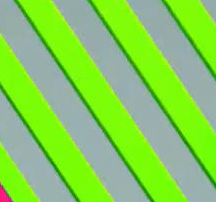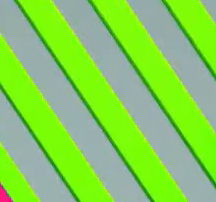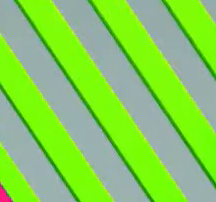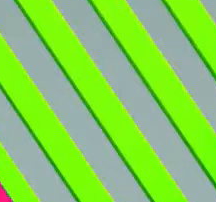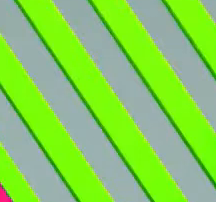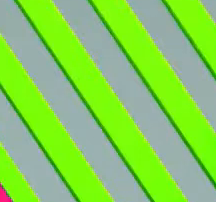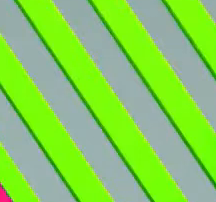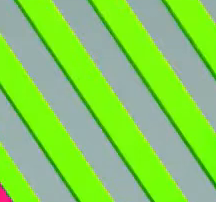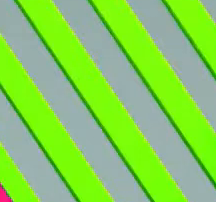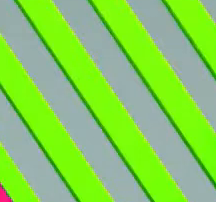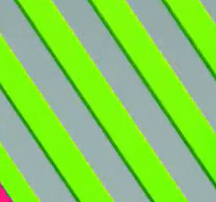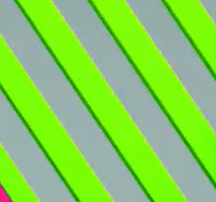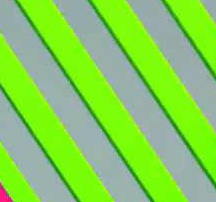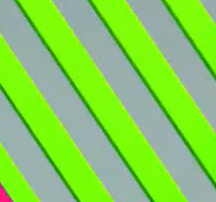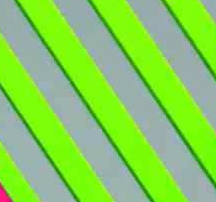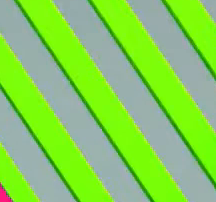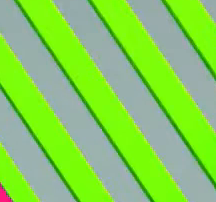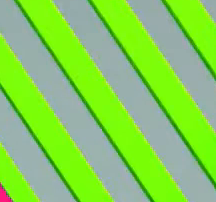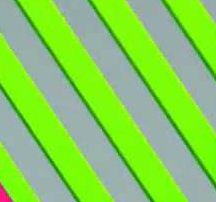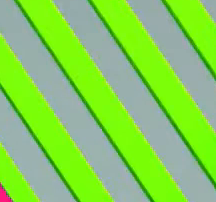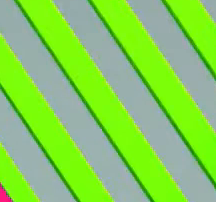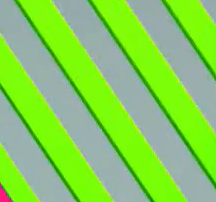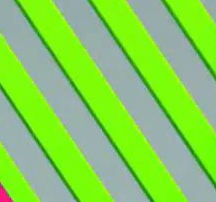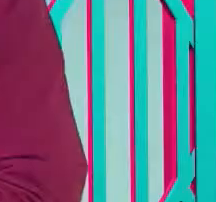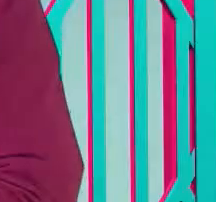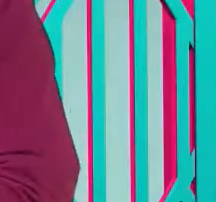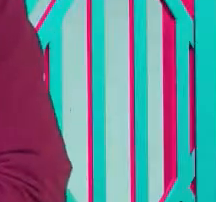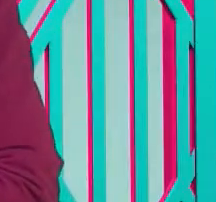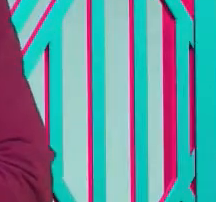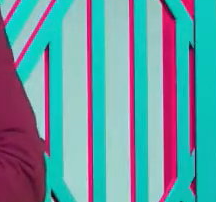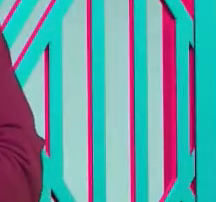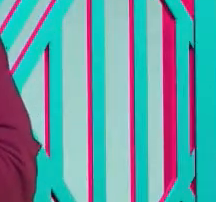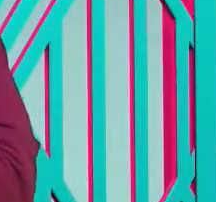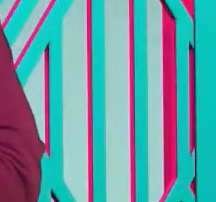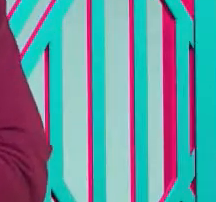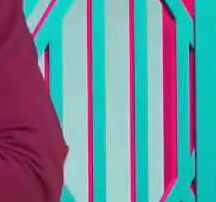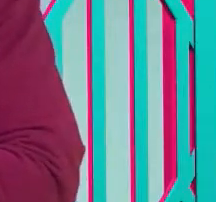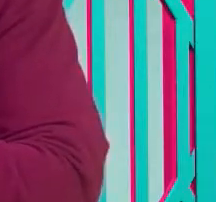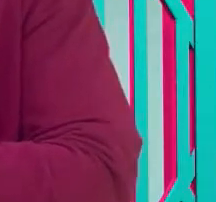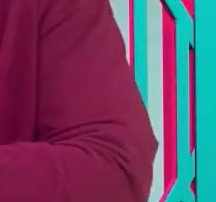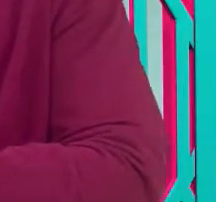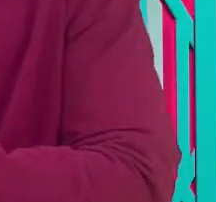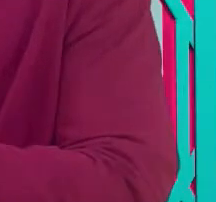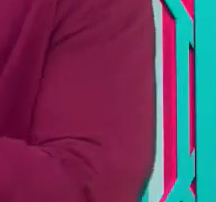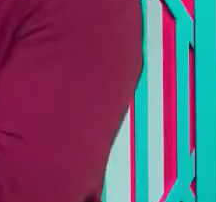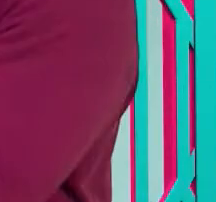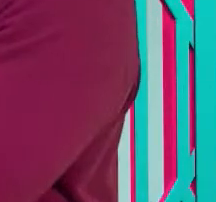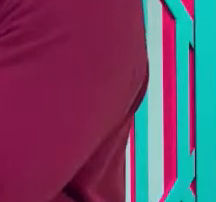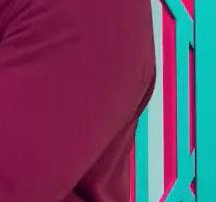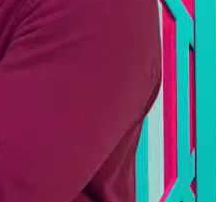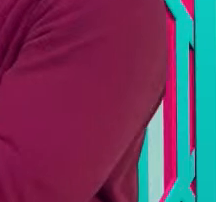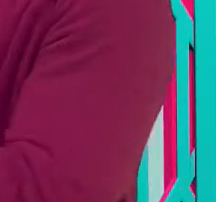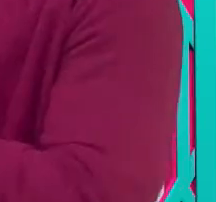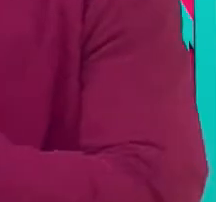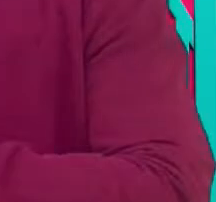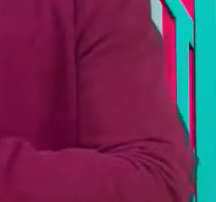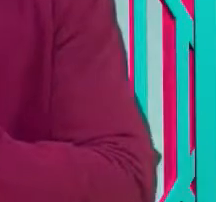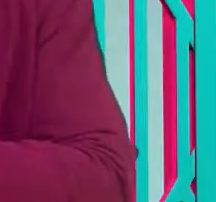in Africa, there's still much work to be done. For instance, a video of this